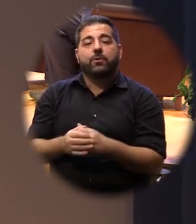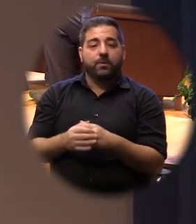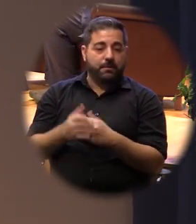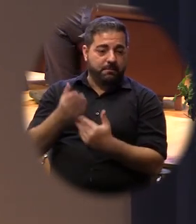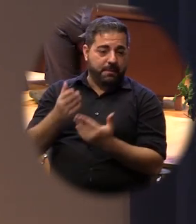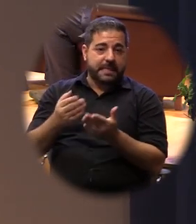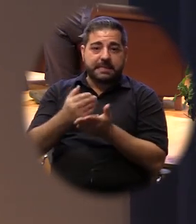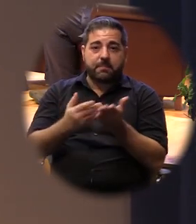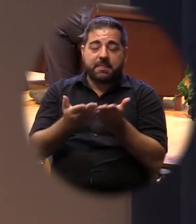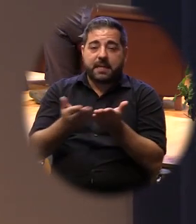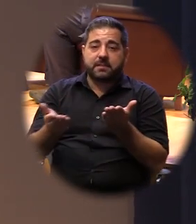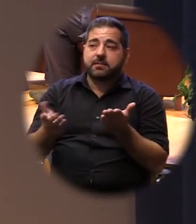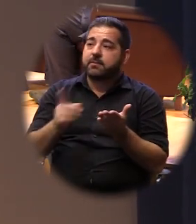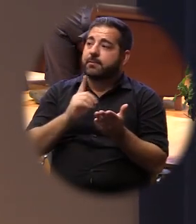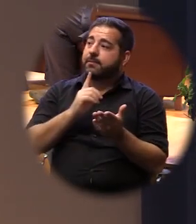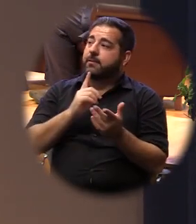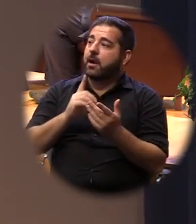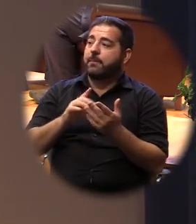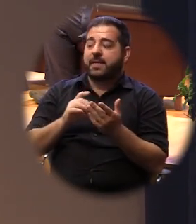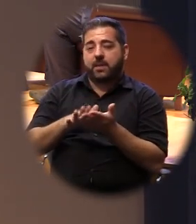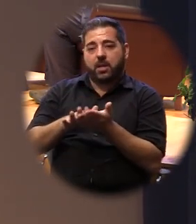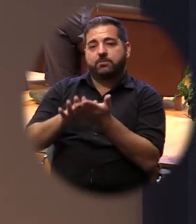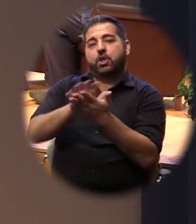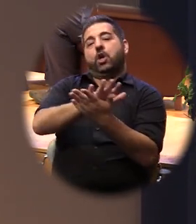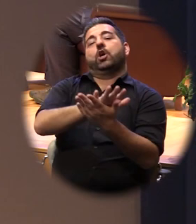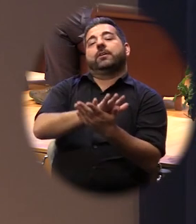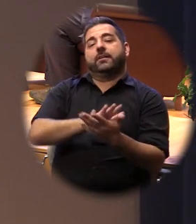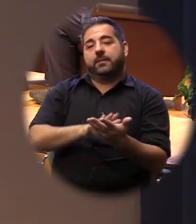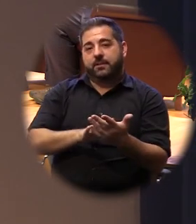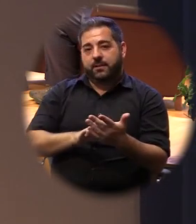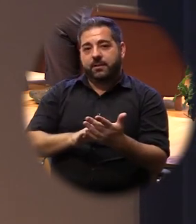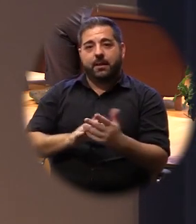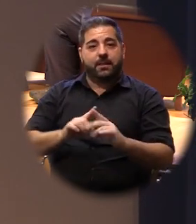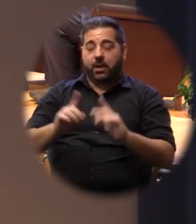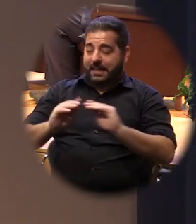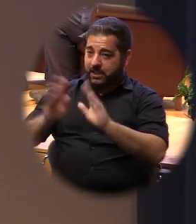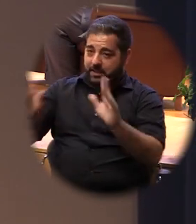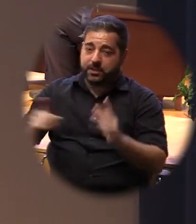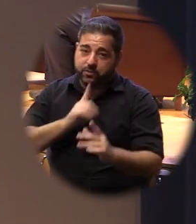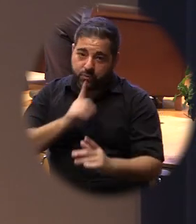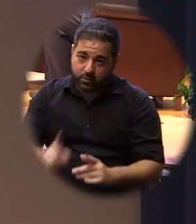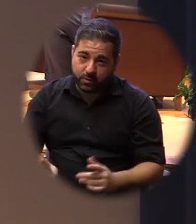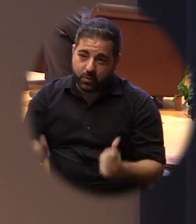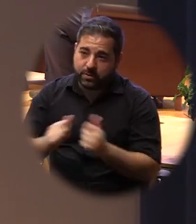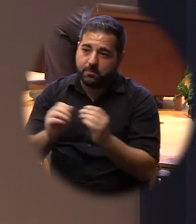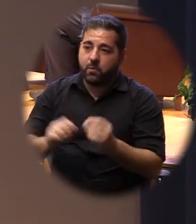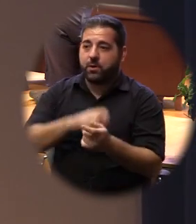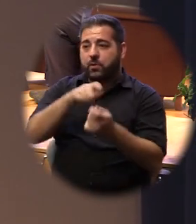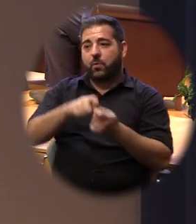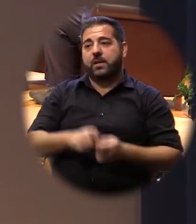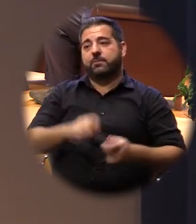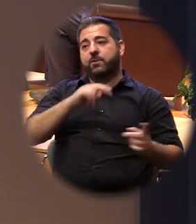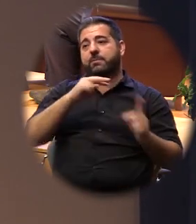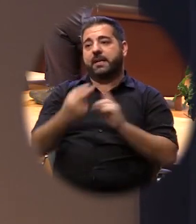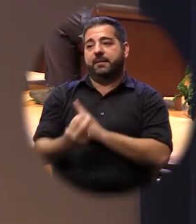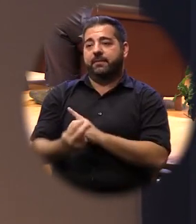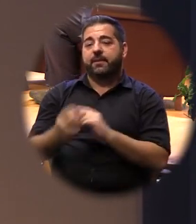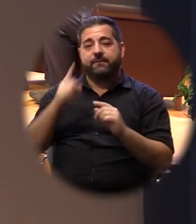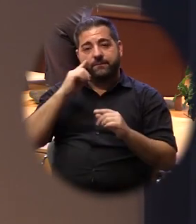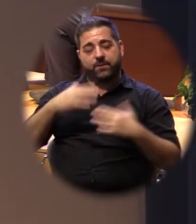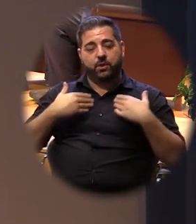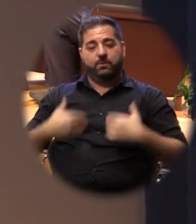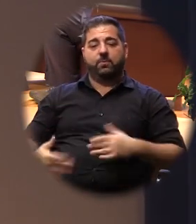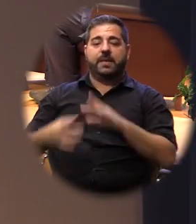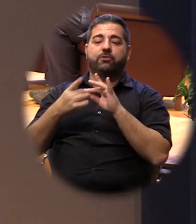things are being obscured that are very clearly true with a more nuanced perspective on human